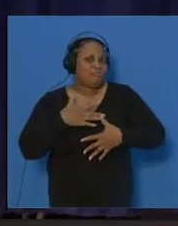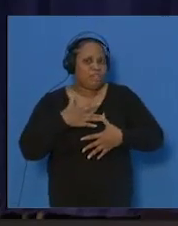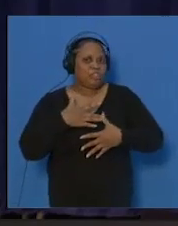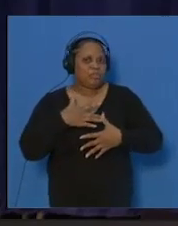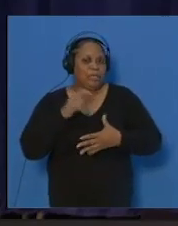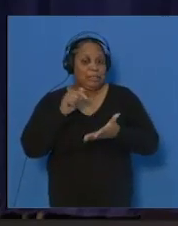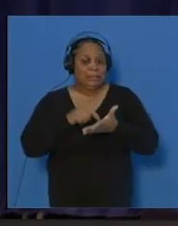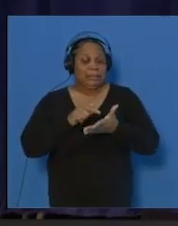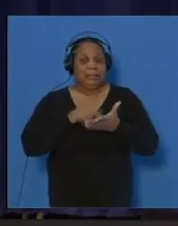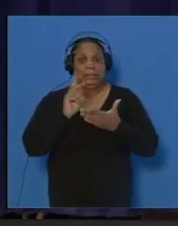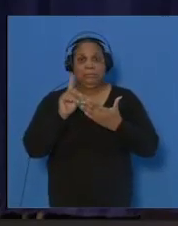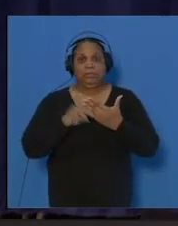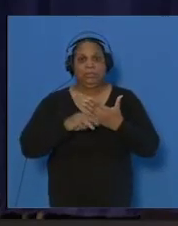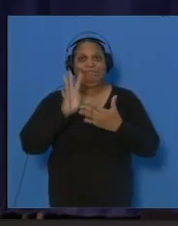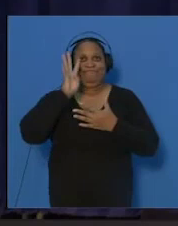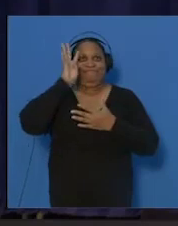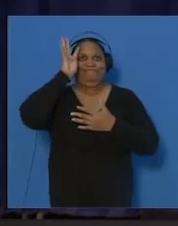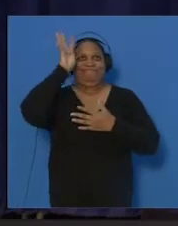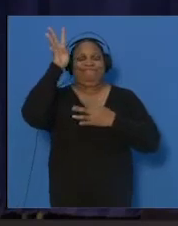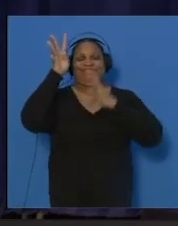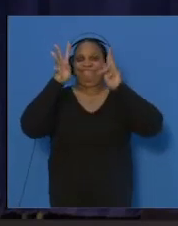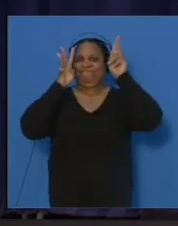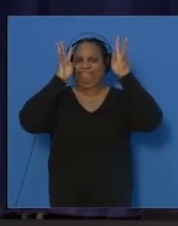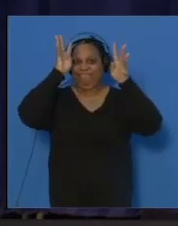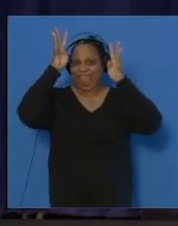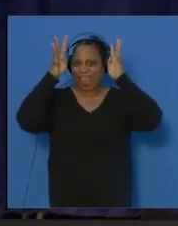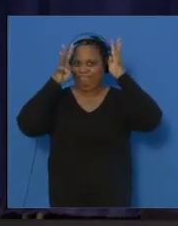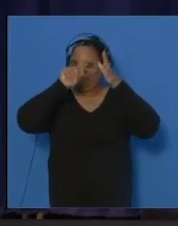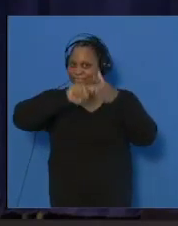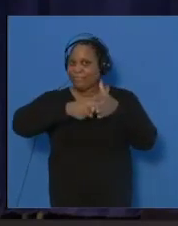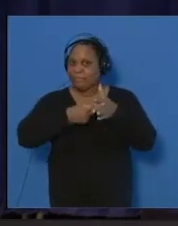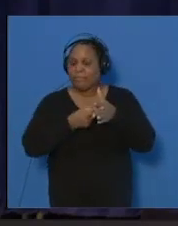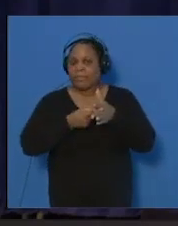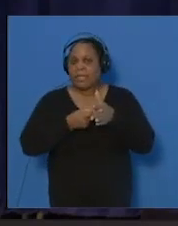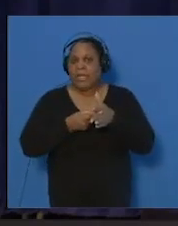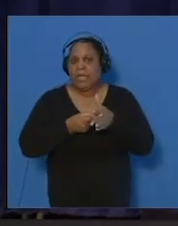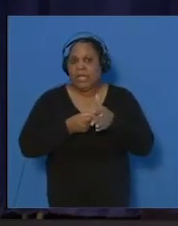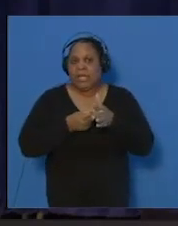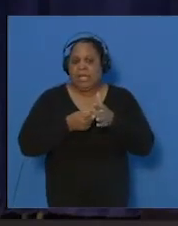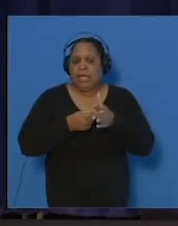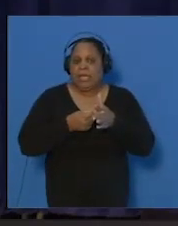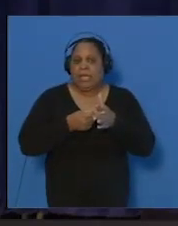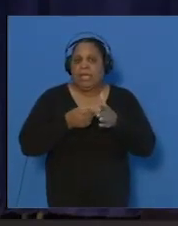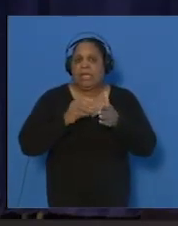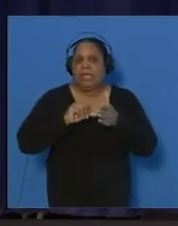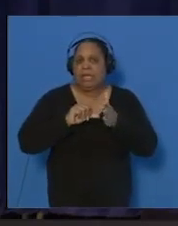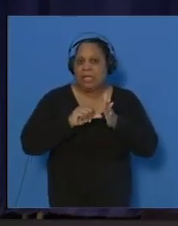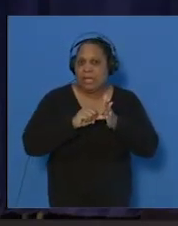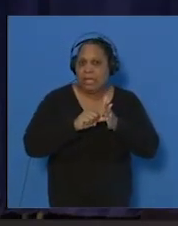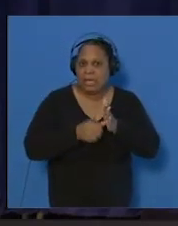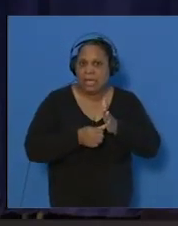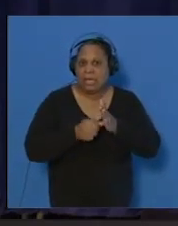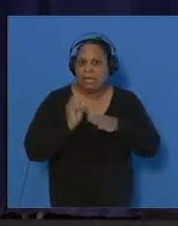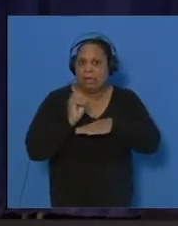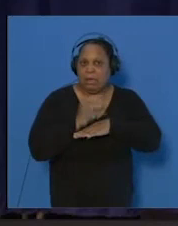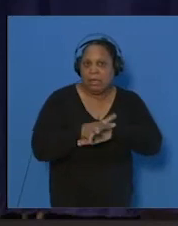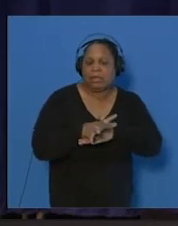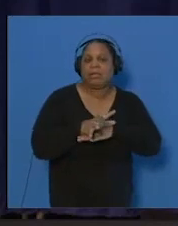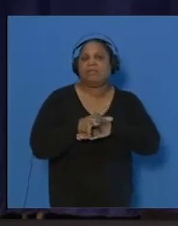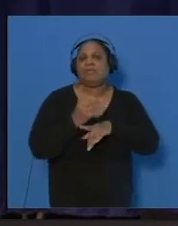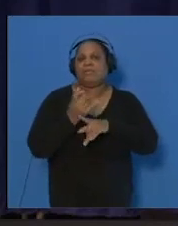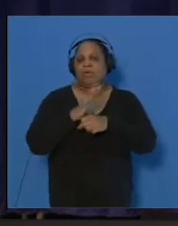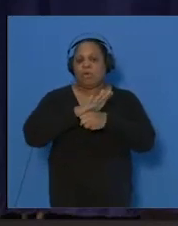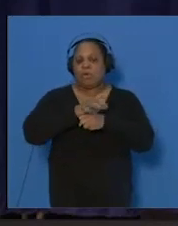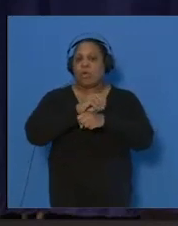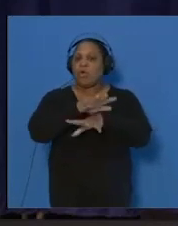was started from scratch. Mm. And the impact of COVID-19 from the beginning